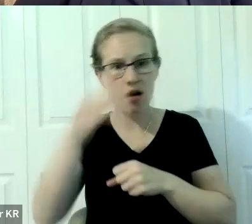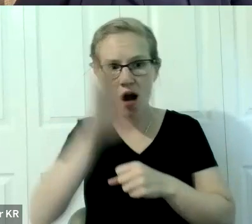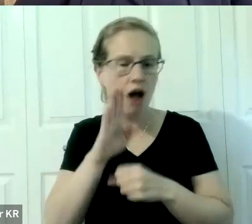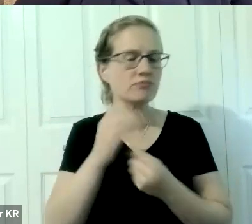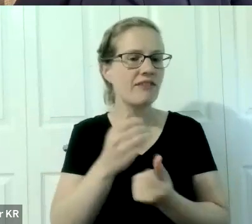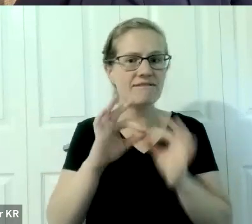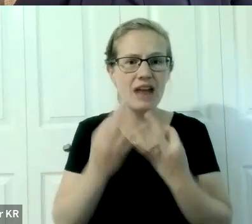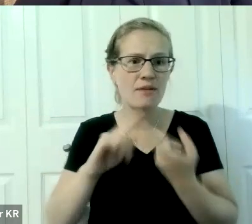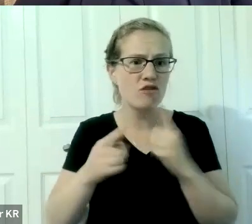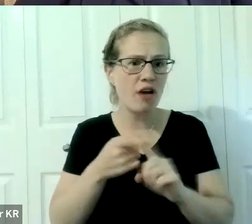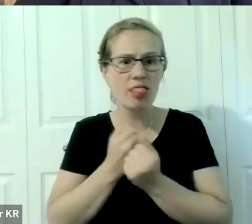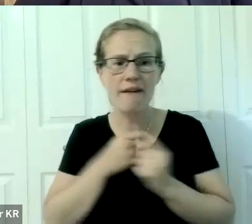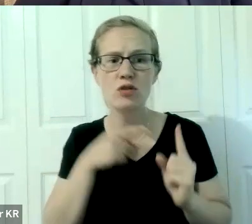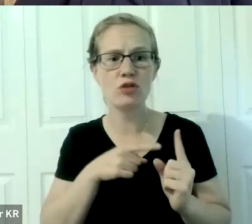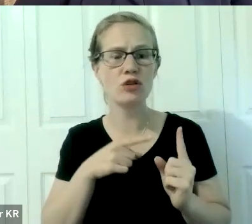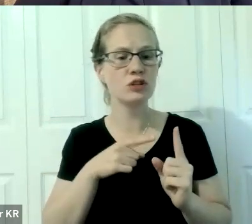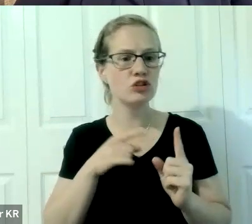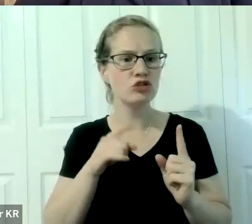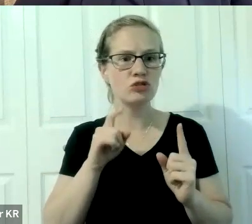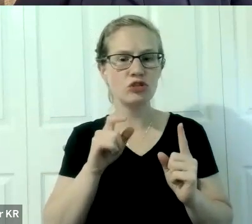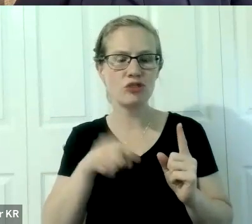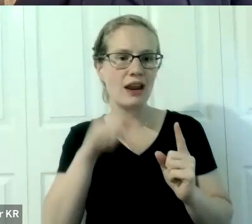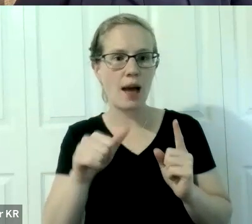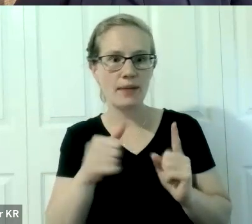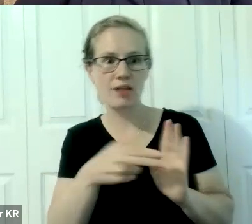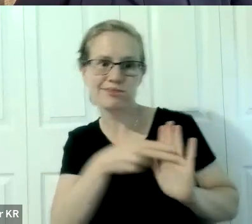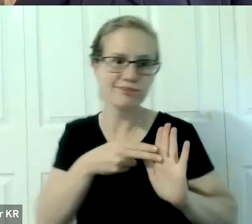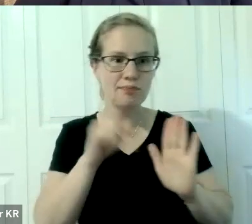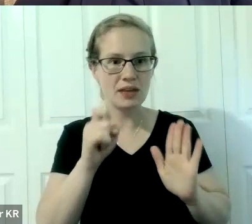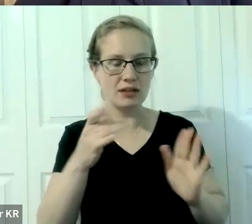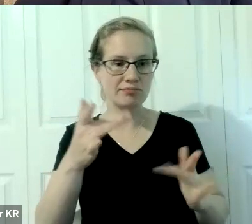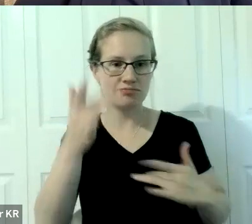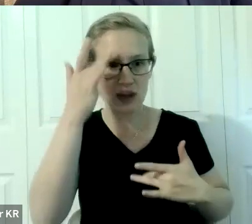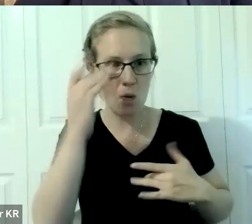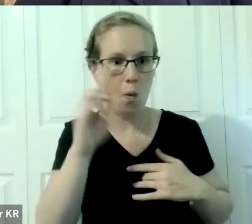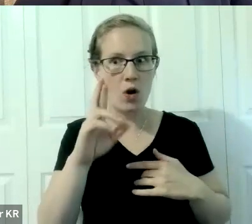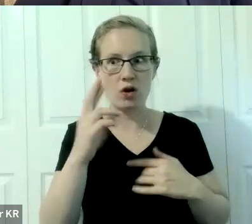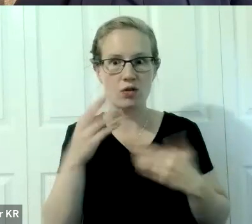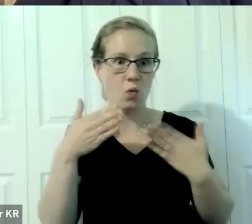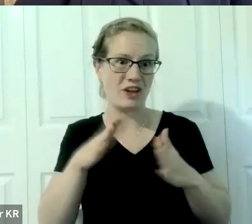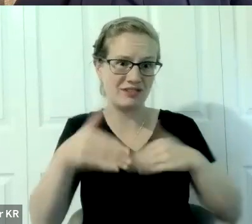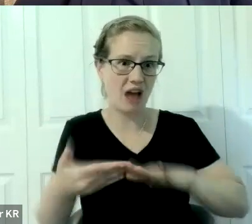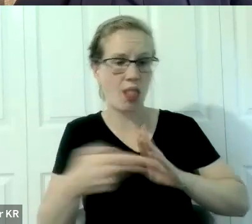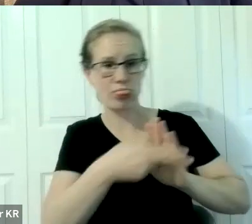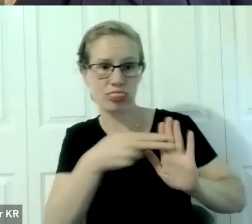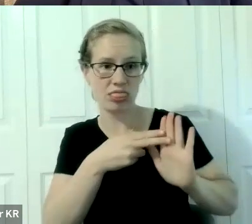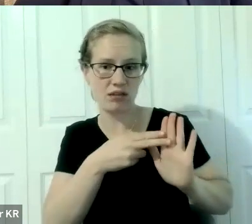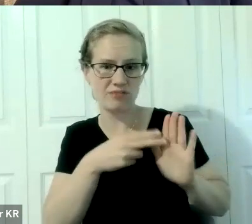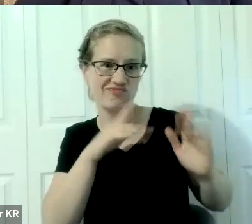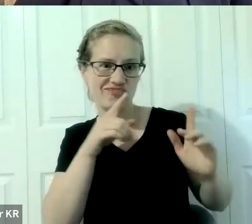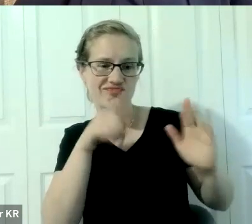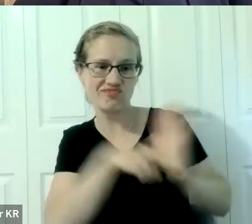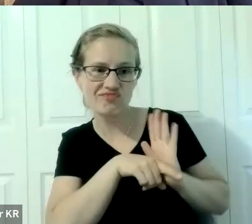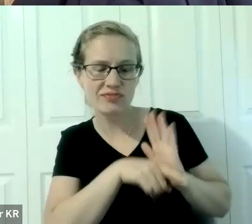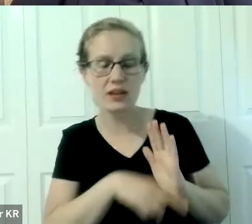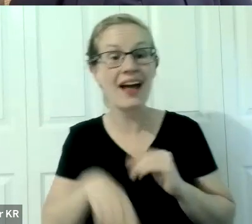her friends. And she shouldn't be defined by this illness or either her manner of death. And that obituary